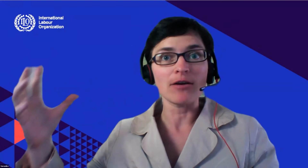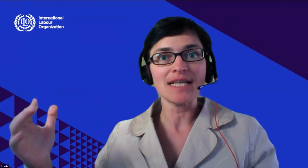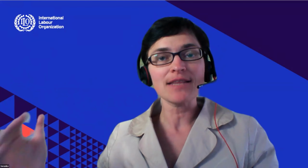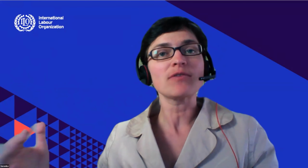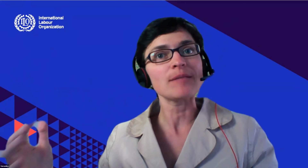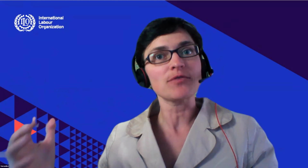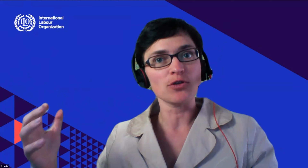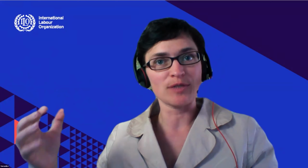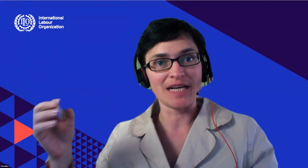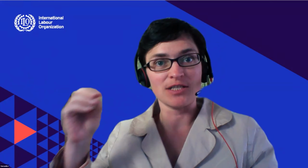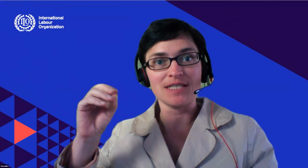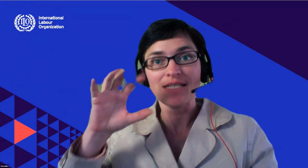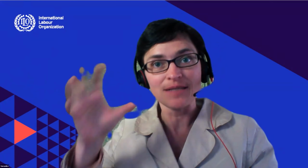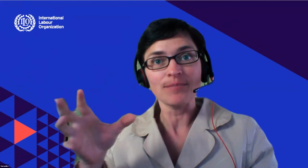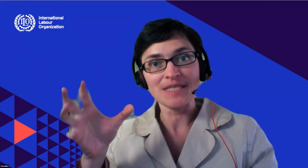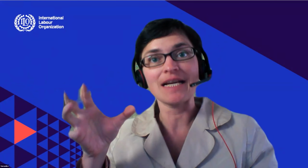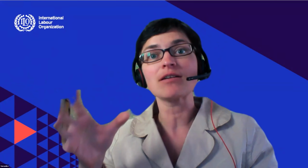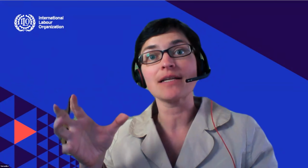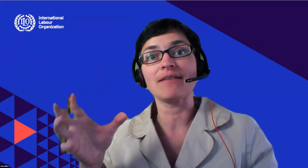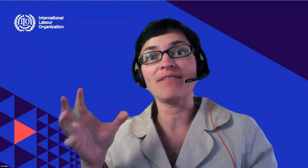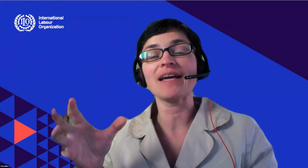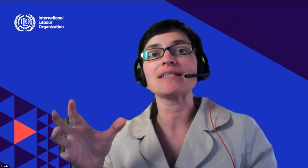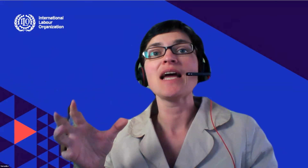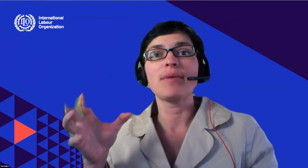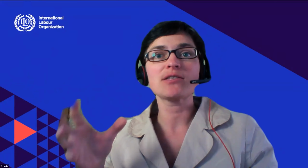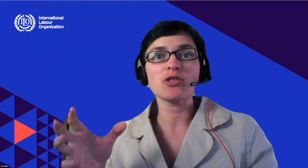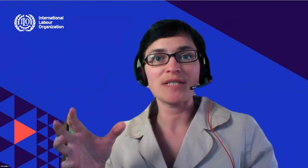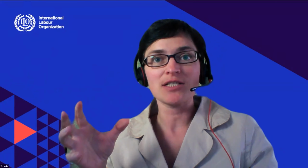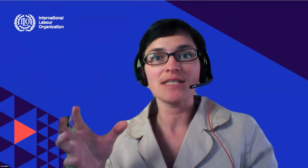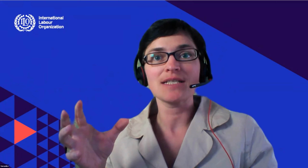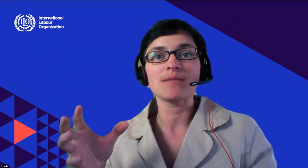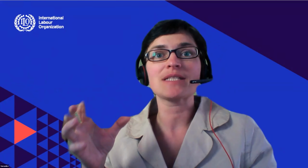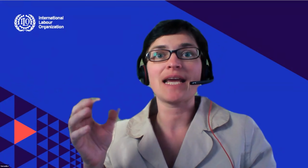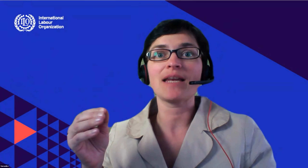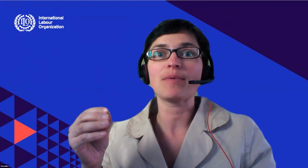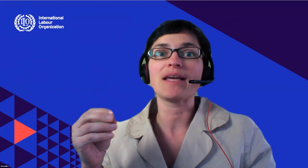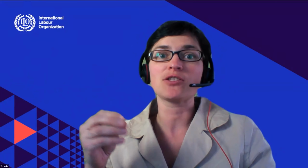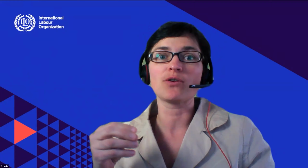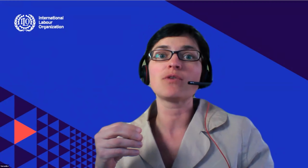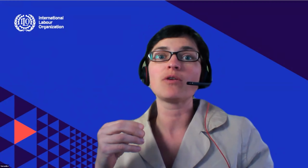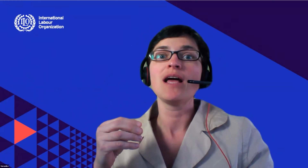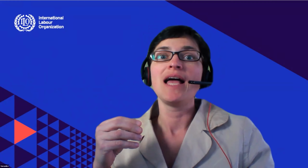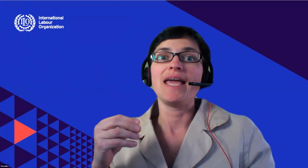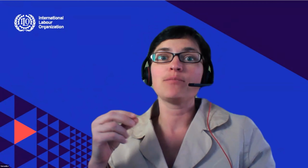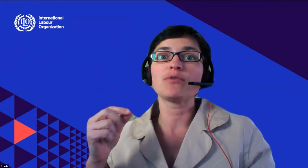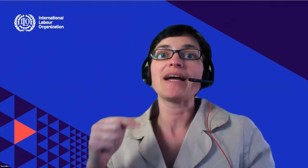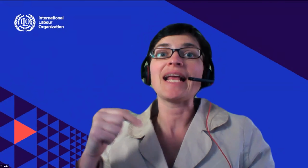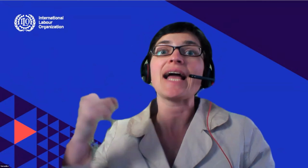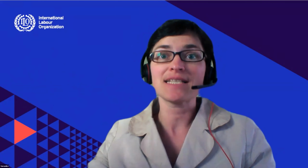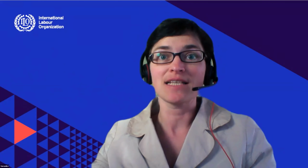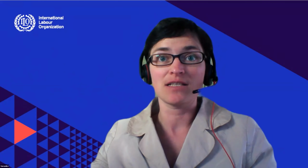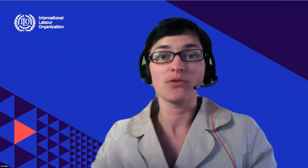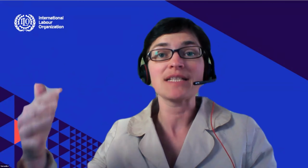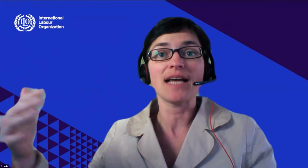this is outside the realm of social protection systems narrowly defined, but social protection systems can play a strong role in